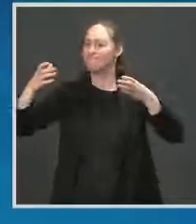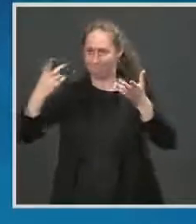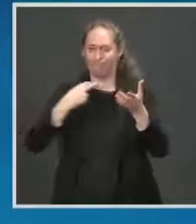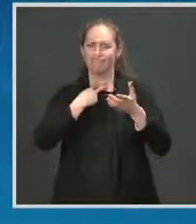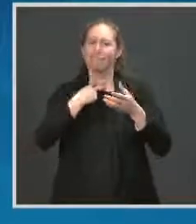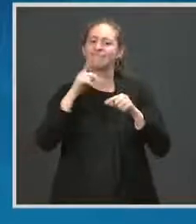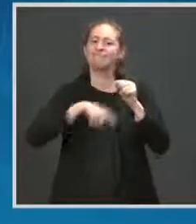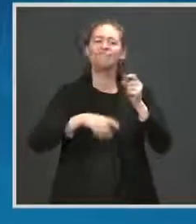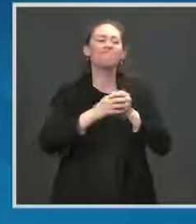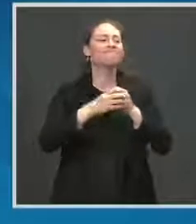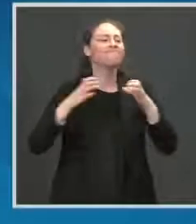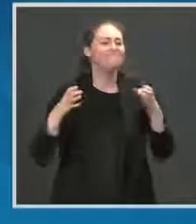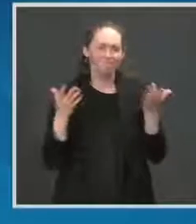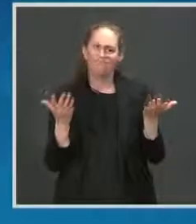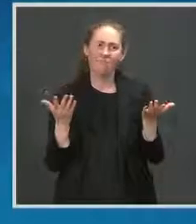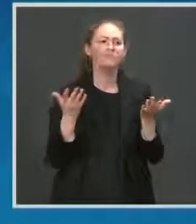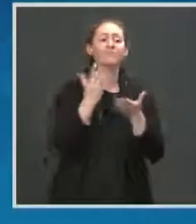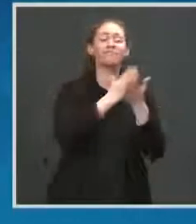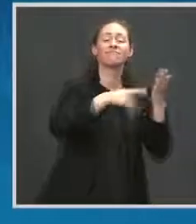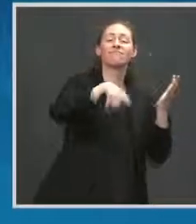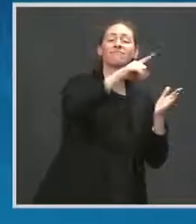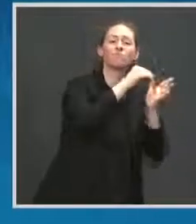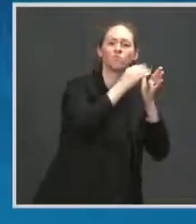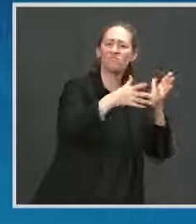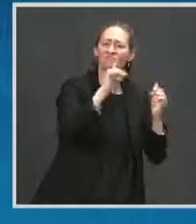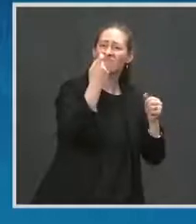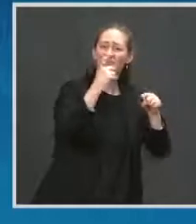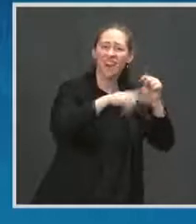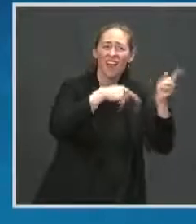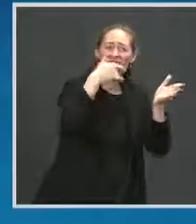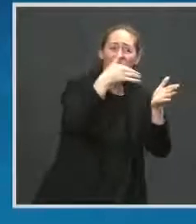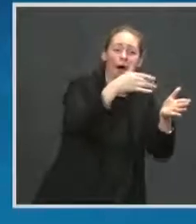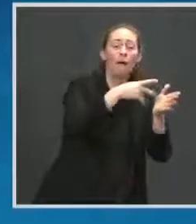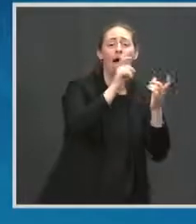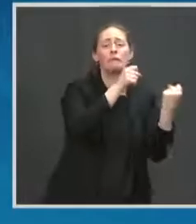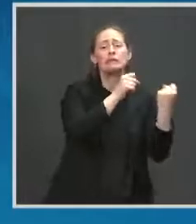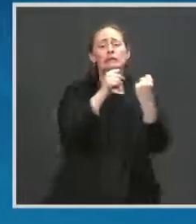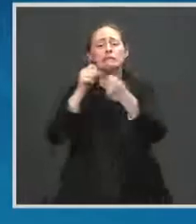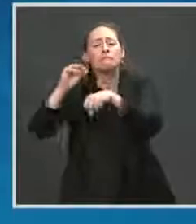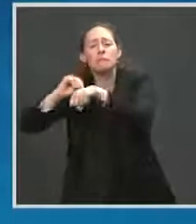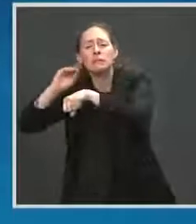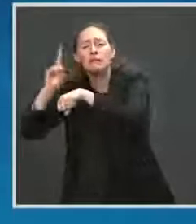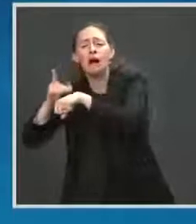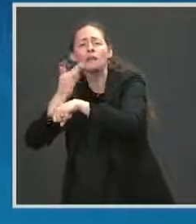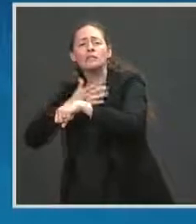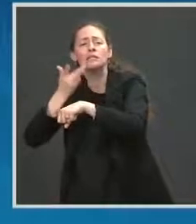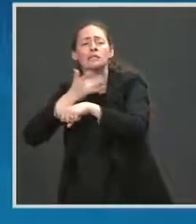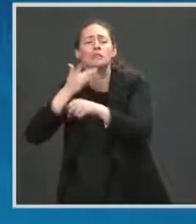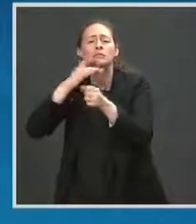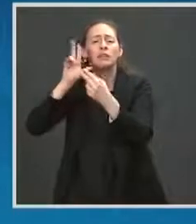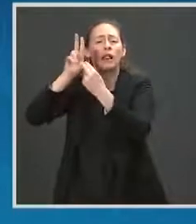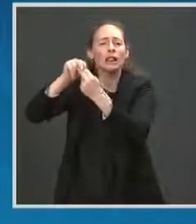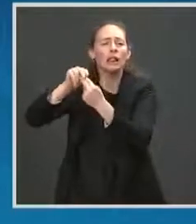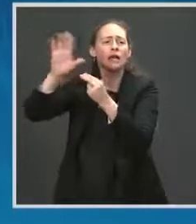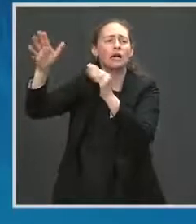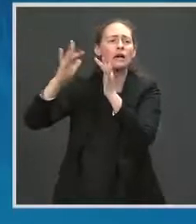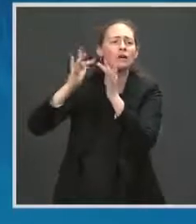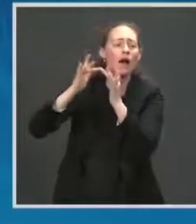can't study at home, who have to drive to the local McDonald's, to the parking lot, to get access to their